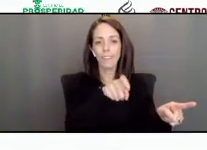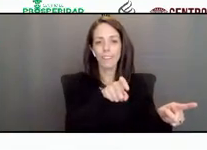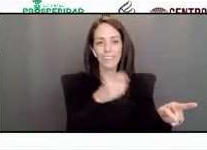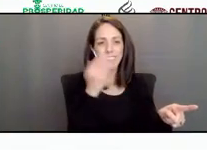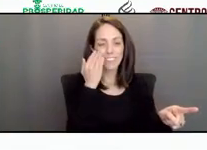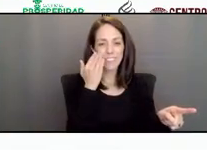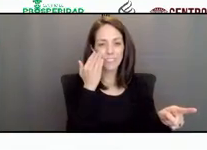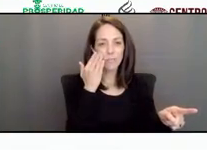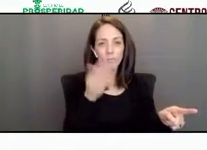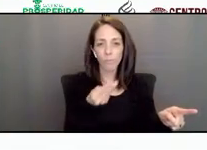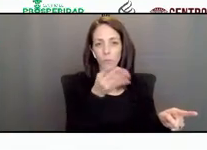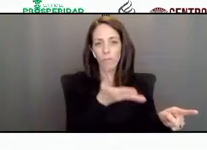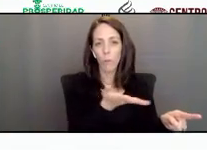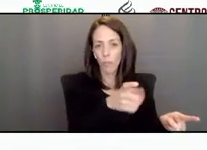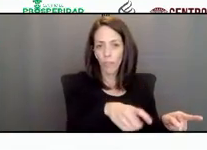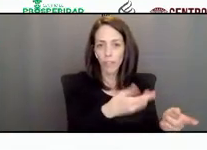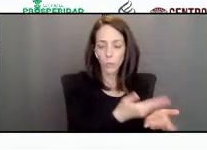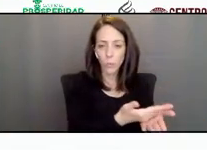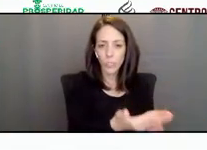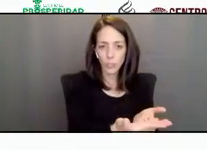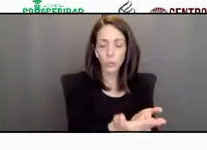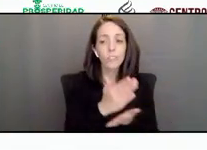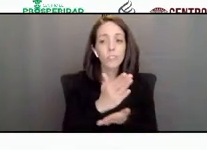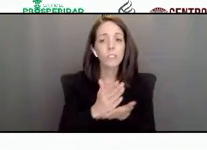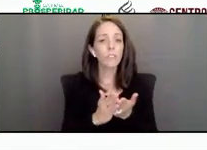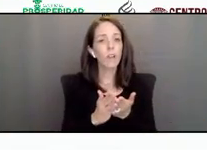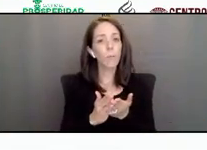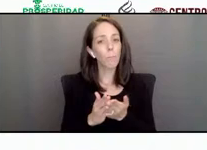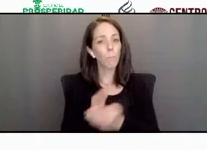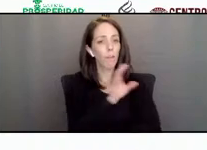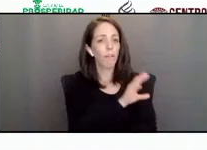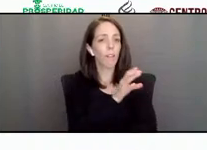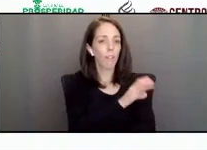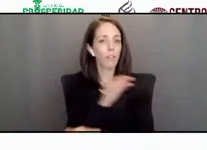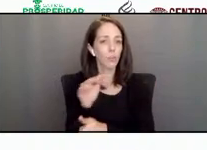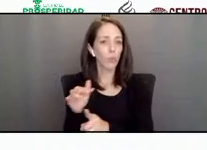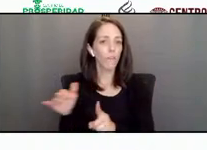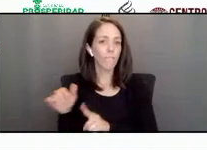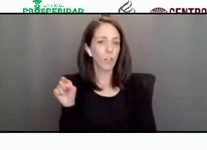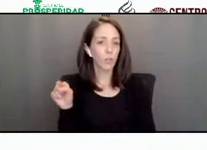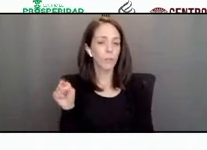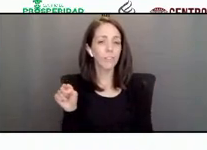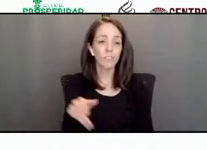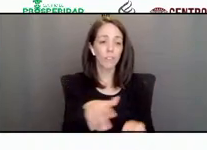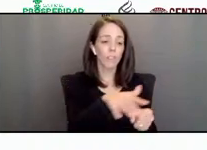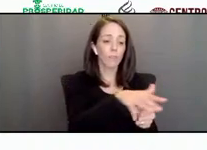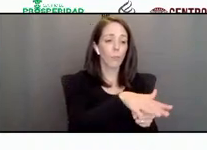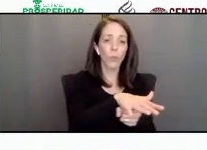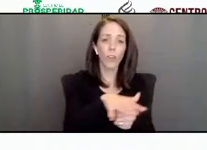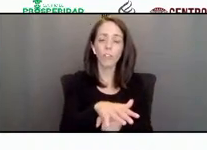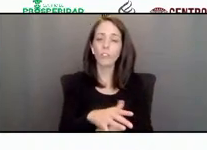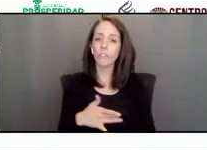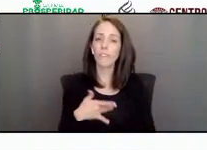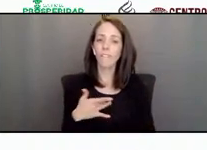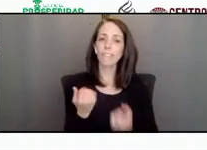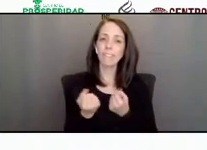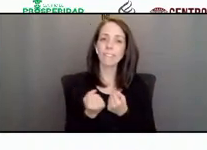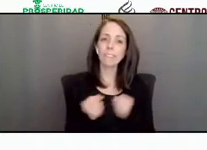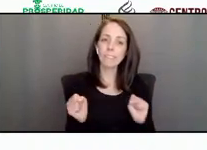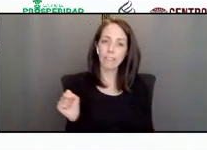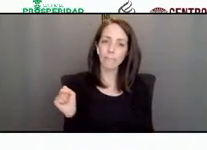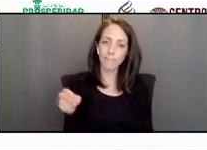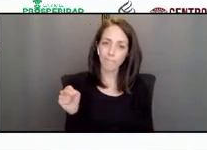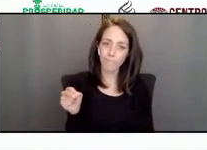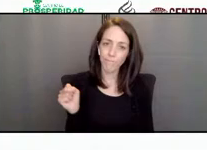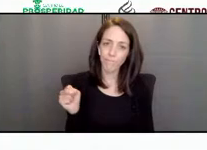often accompany our traditional clinical environments. Our work is conducted in locations that are considered safe spaces throughout the metro area and beyond,